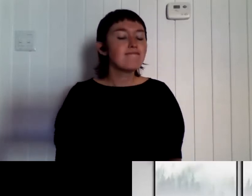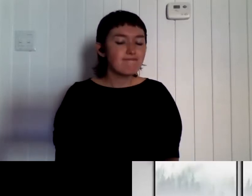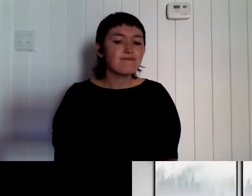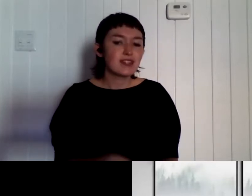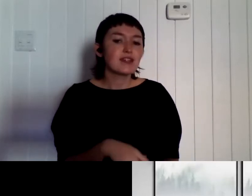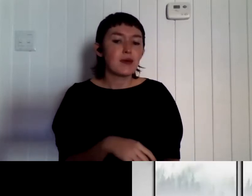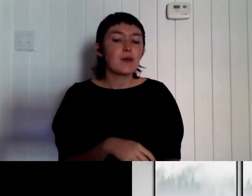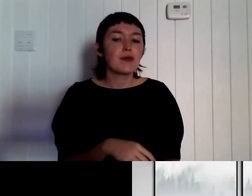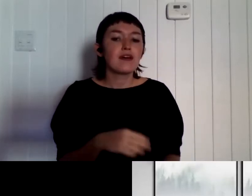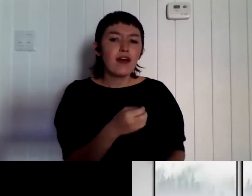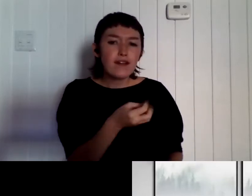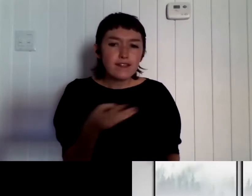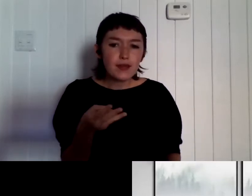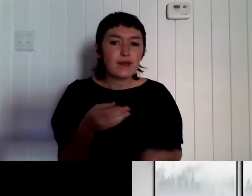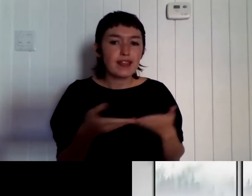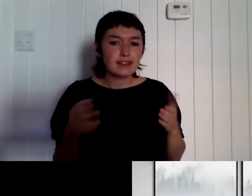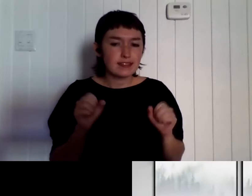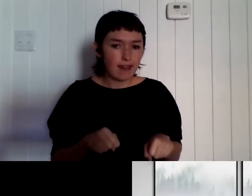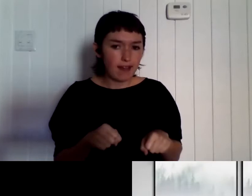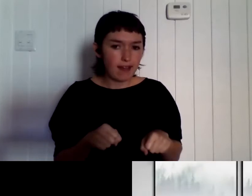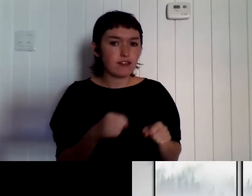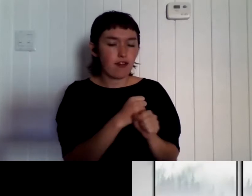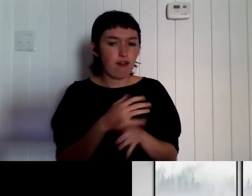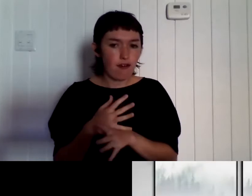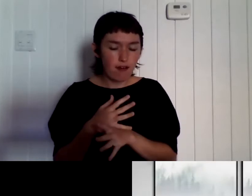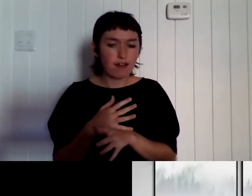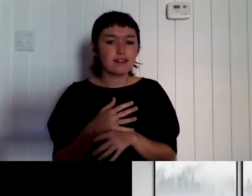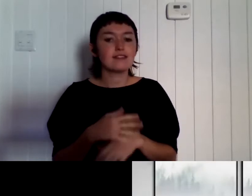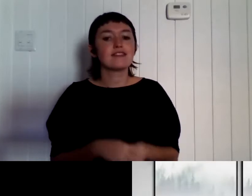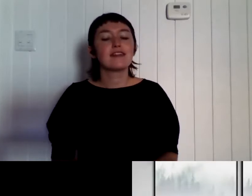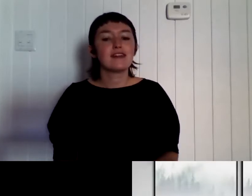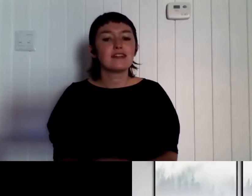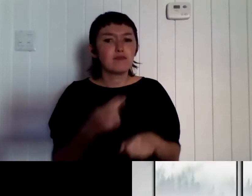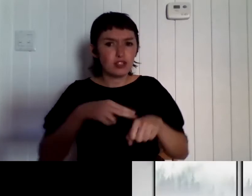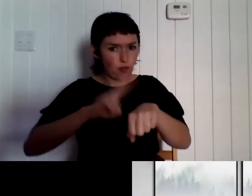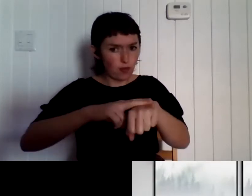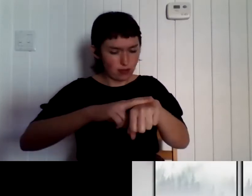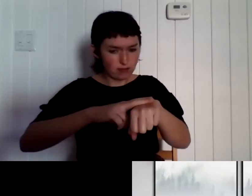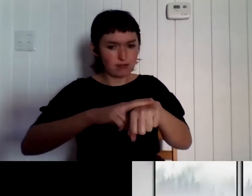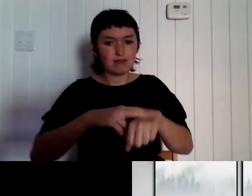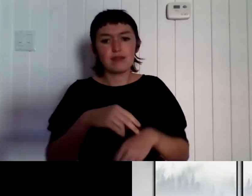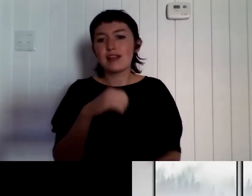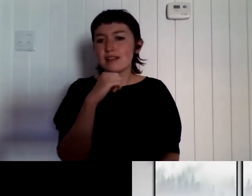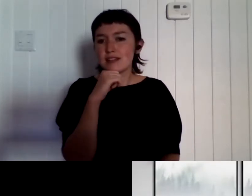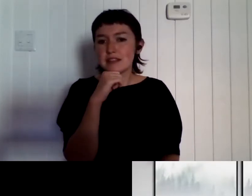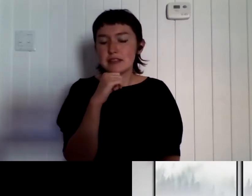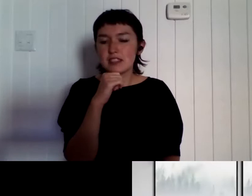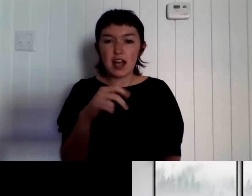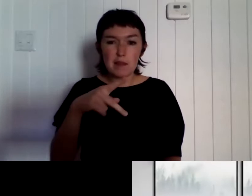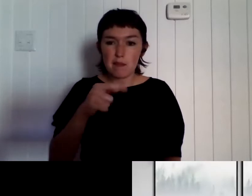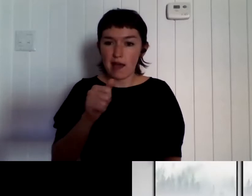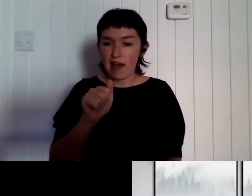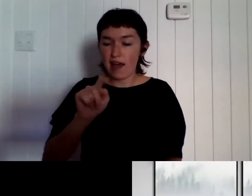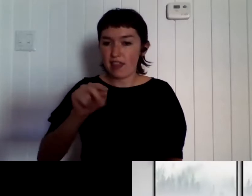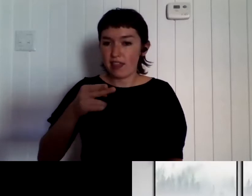contribute to tissue loss with aging, which is a totally normal thing that happens. It's not necessarily pathological, but that